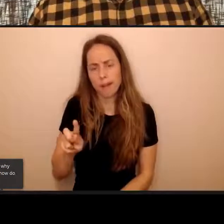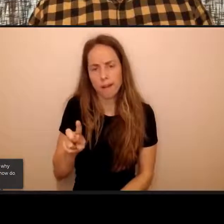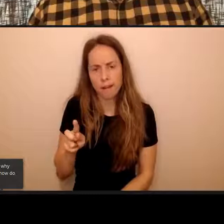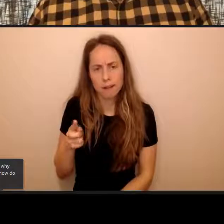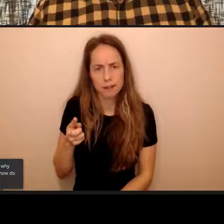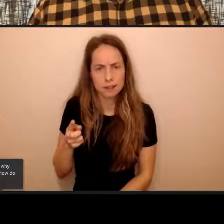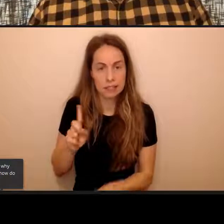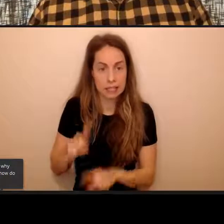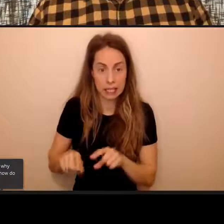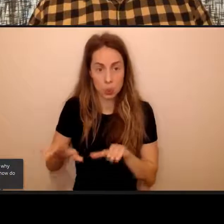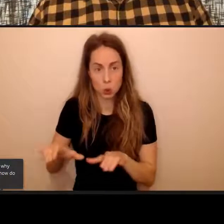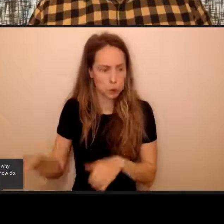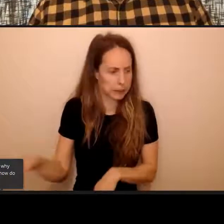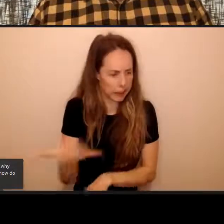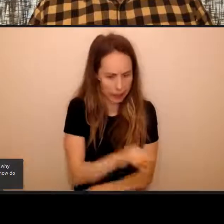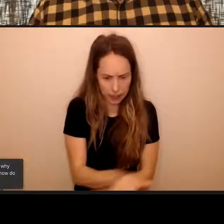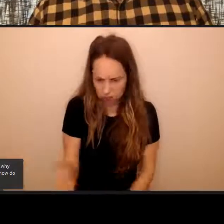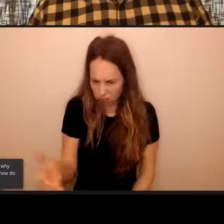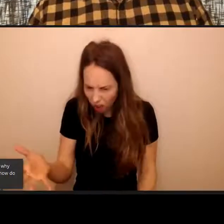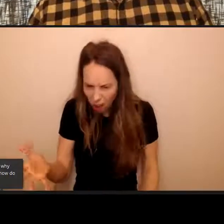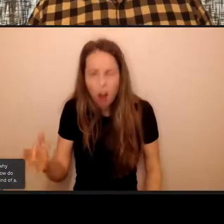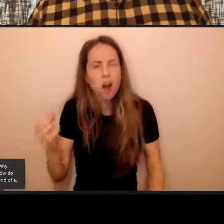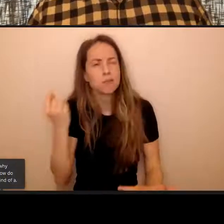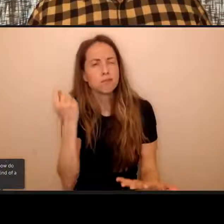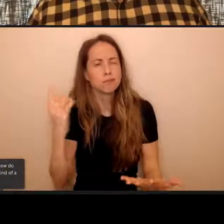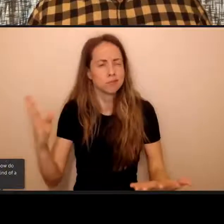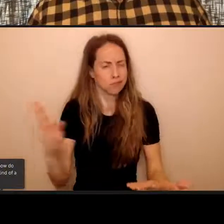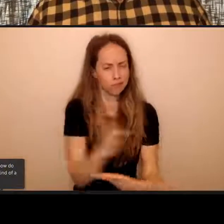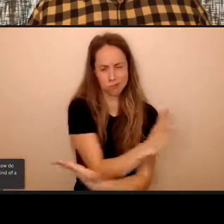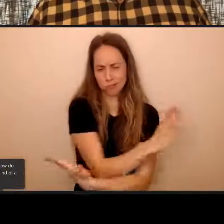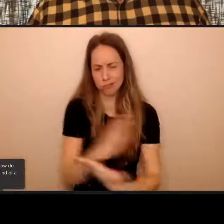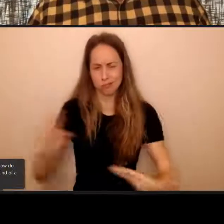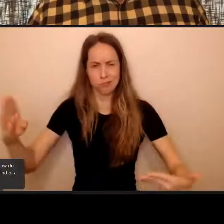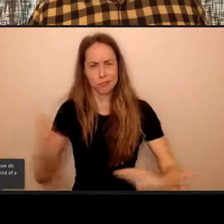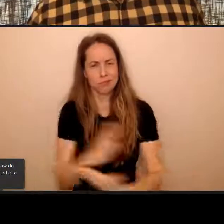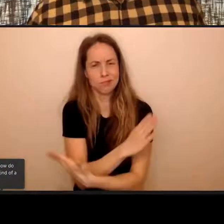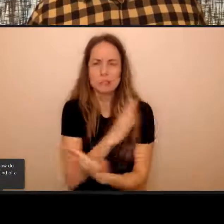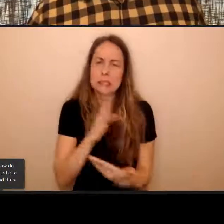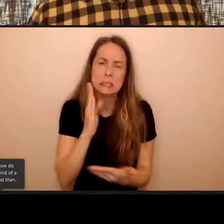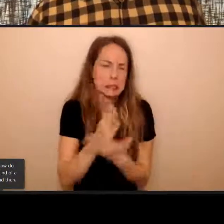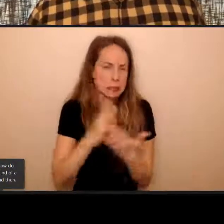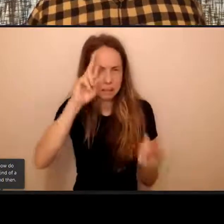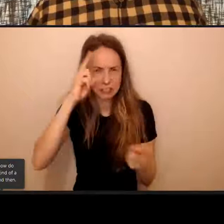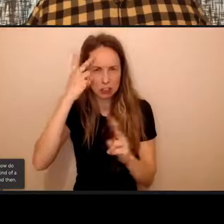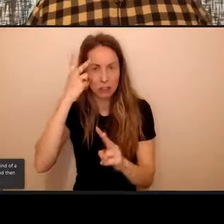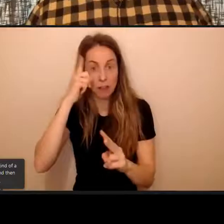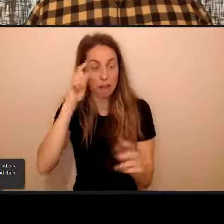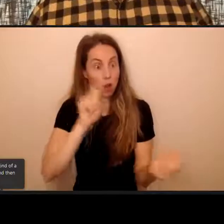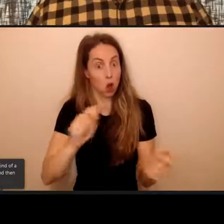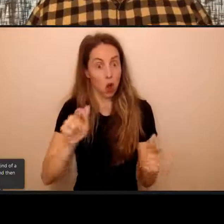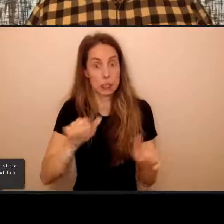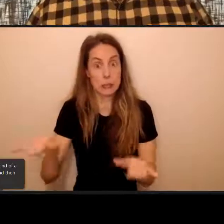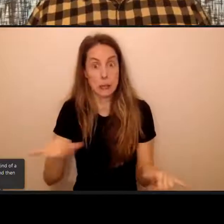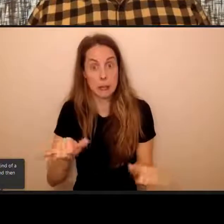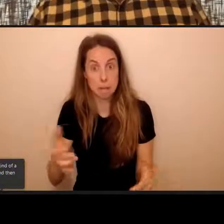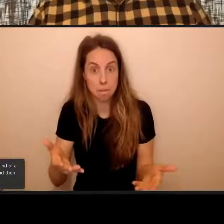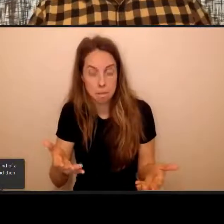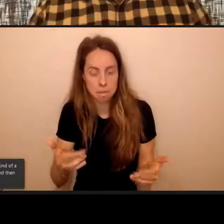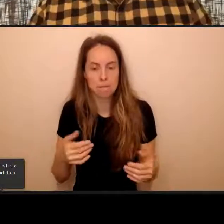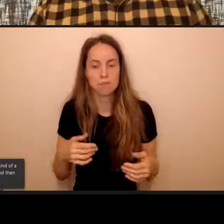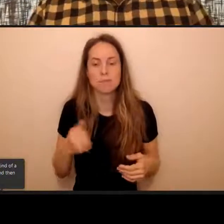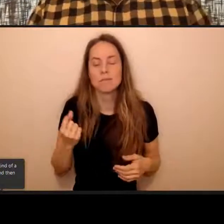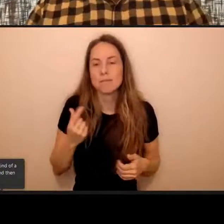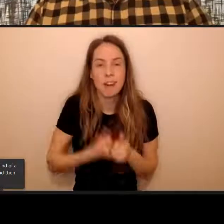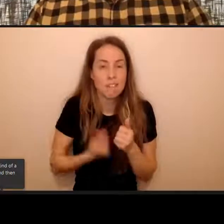do similar things. So there's kind of a misunderstanding, I think, about that. And then everybody's